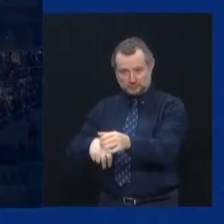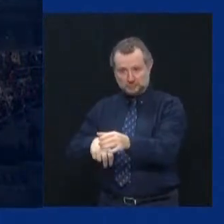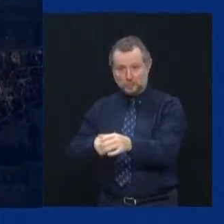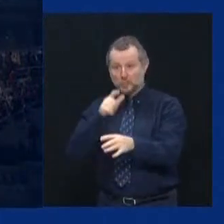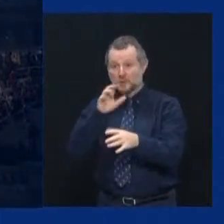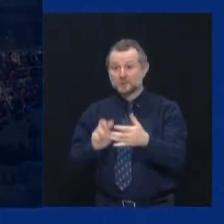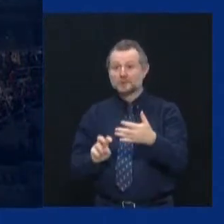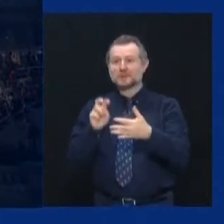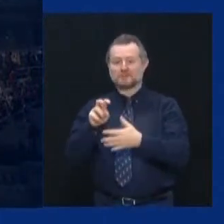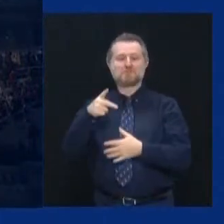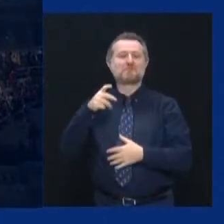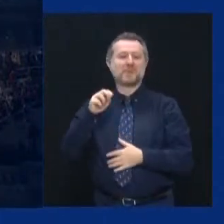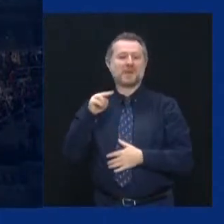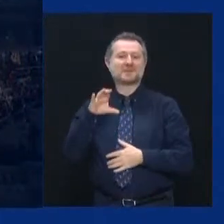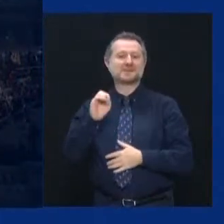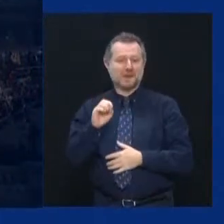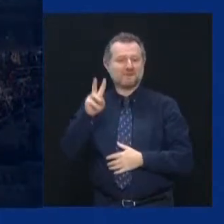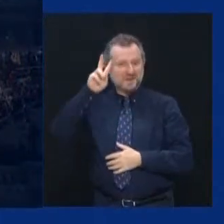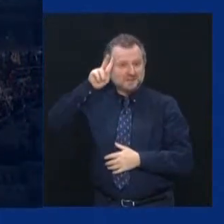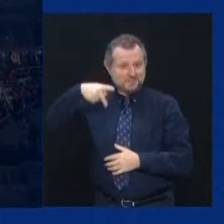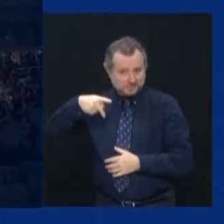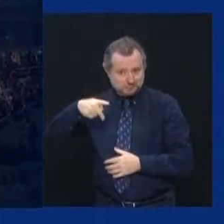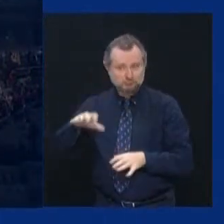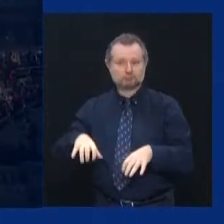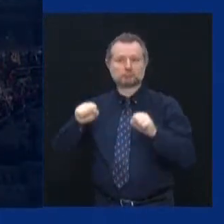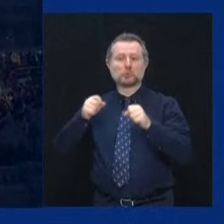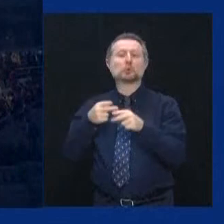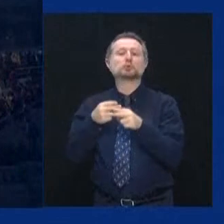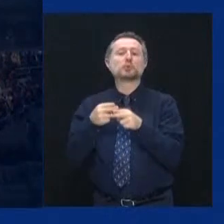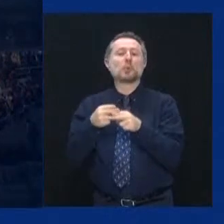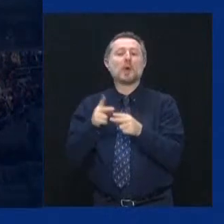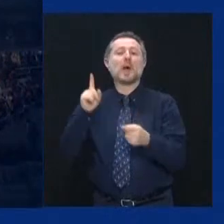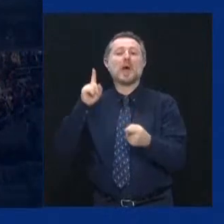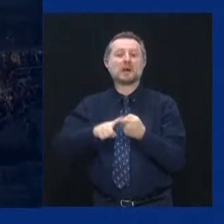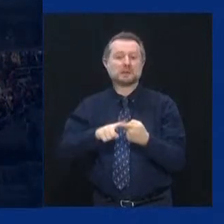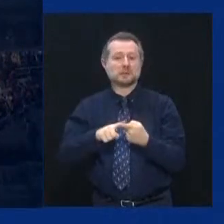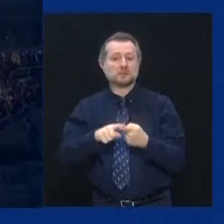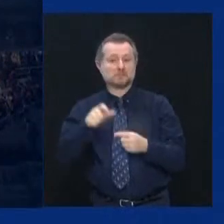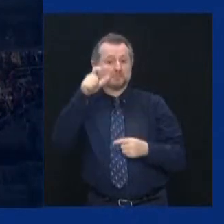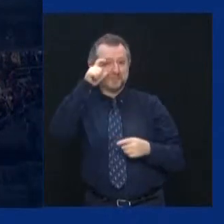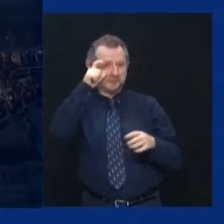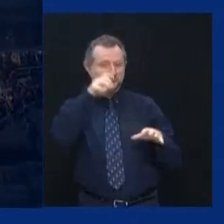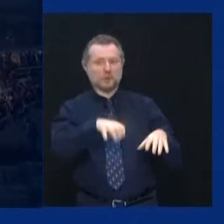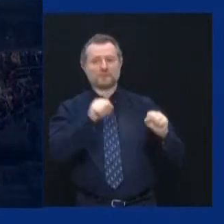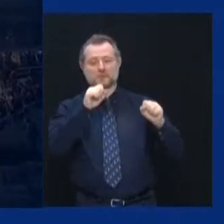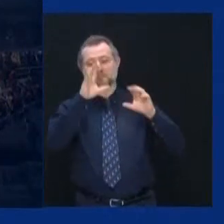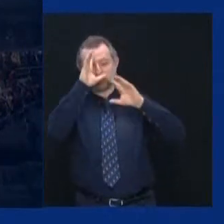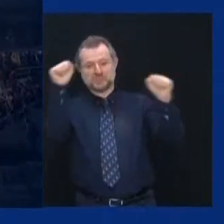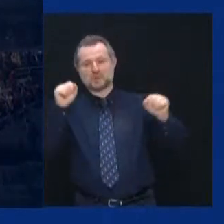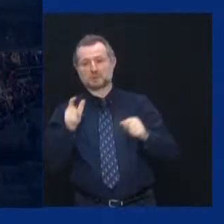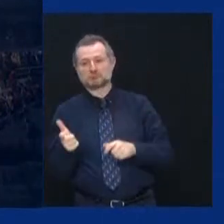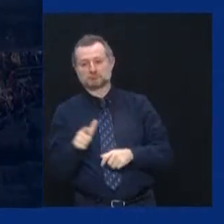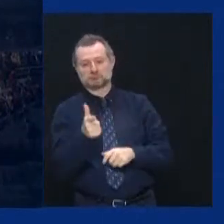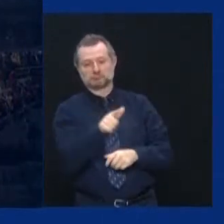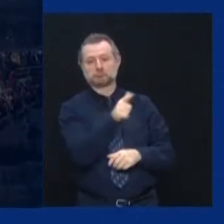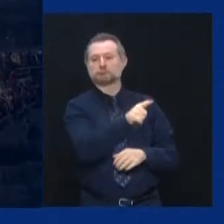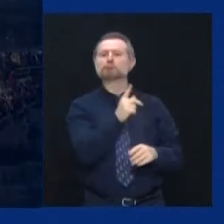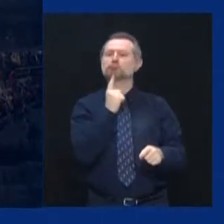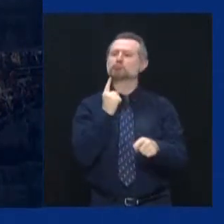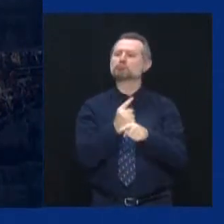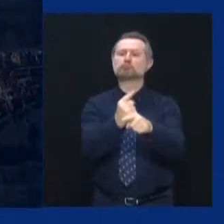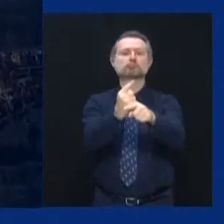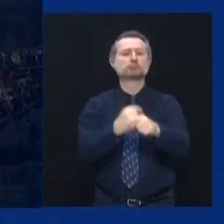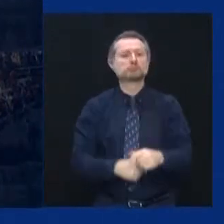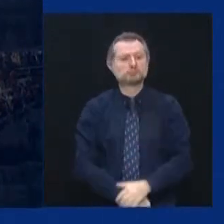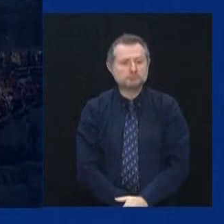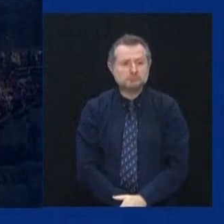governs for the remaining days. That's an orderly transition of power and a statement of principle.